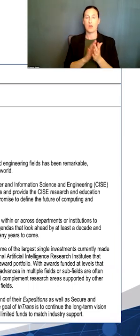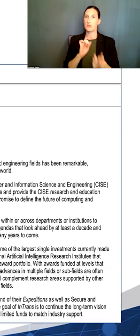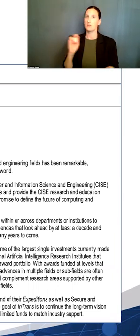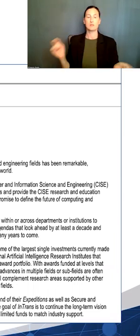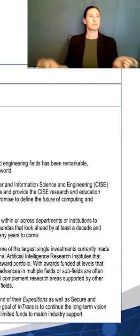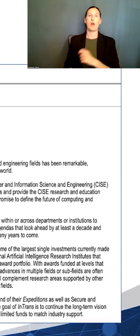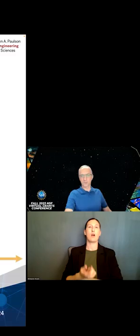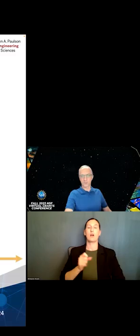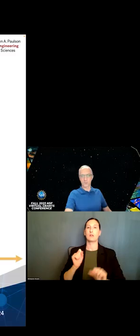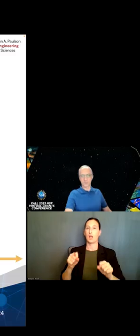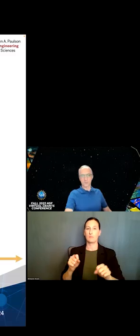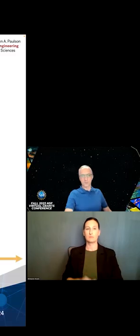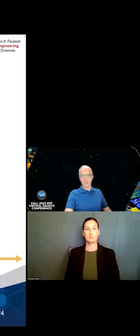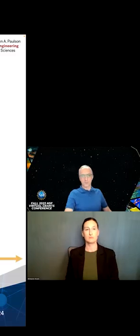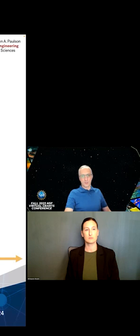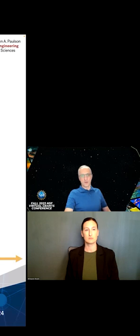world as we know it.